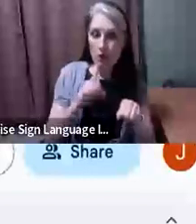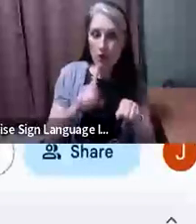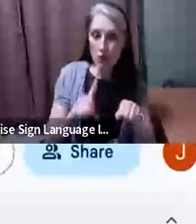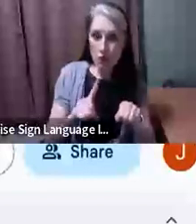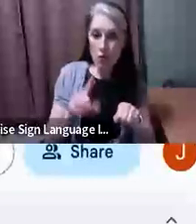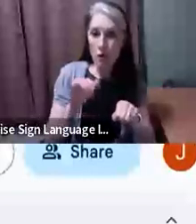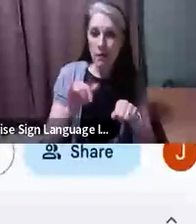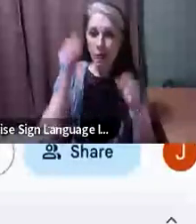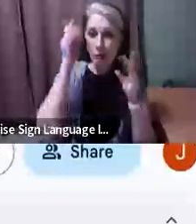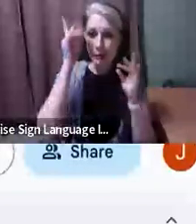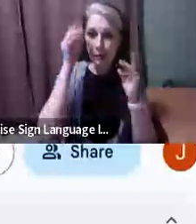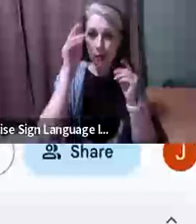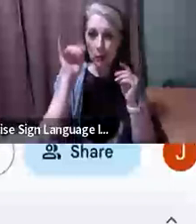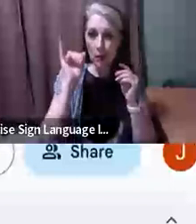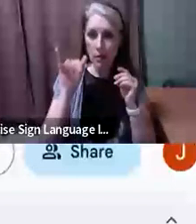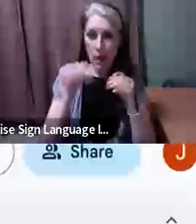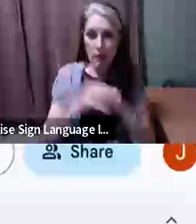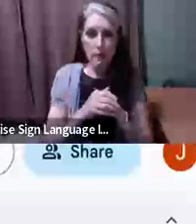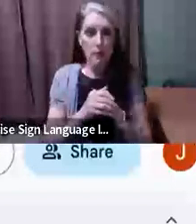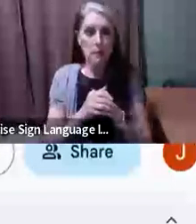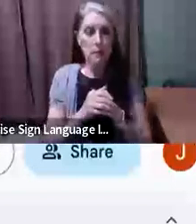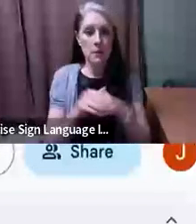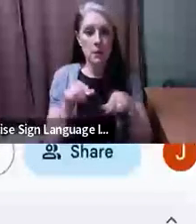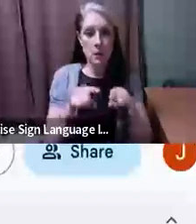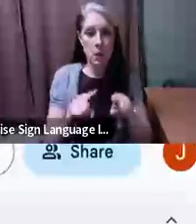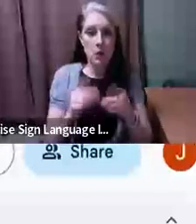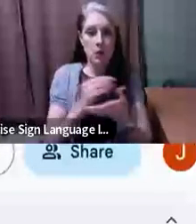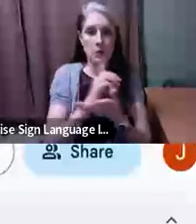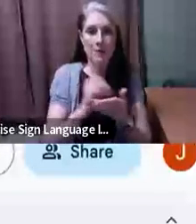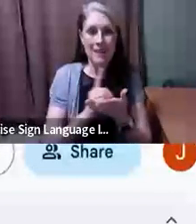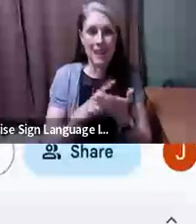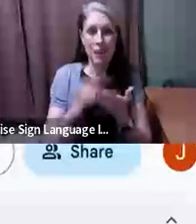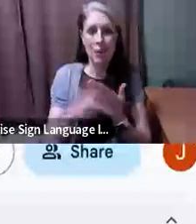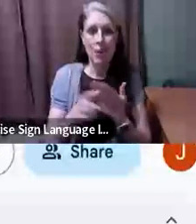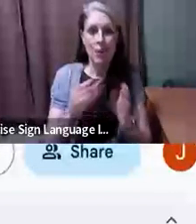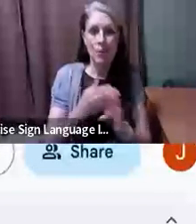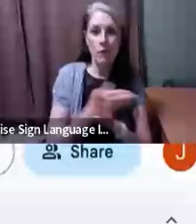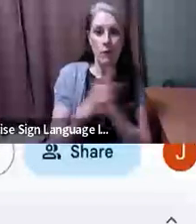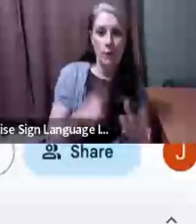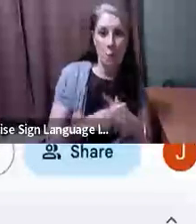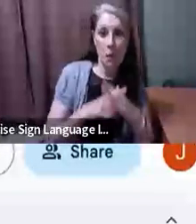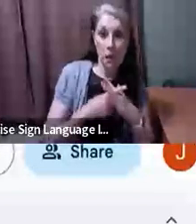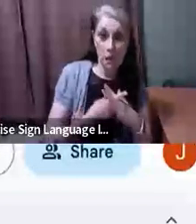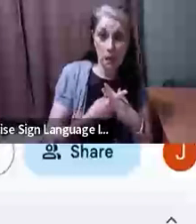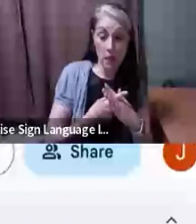into consideration as you design the program from the very beginning.